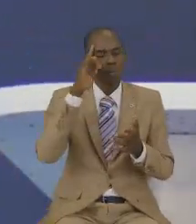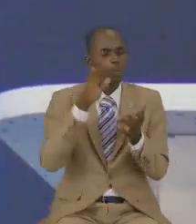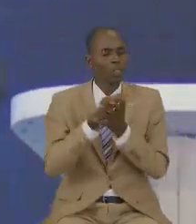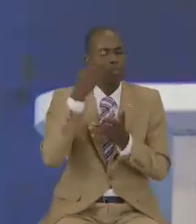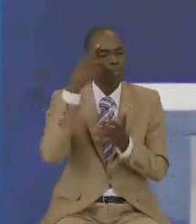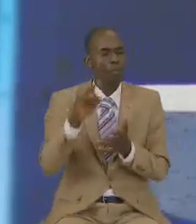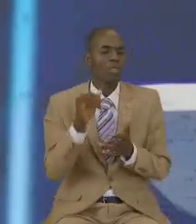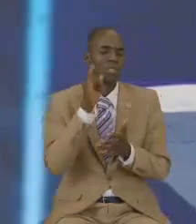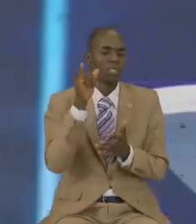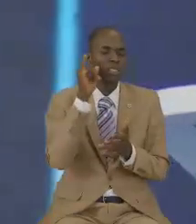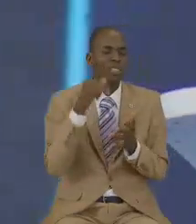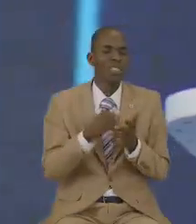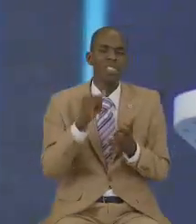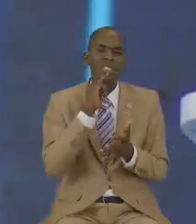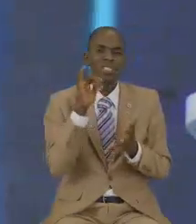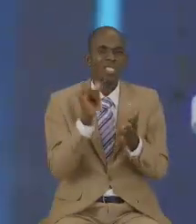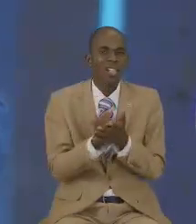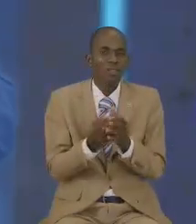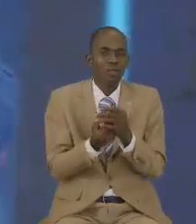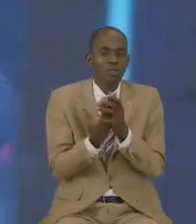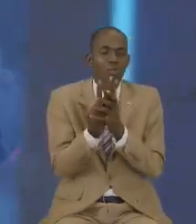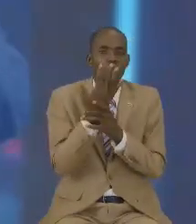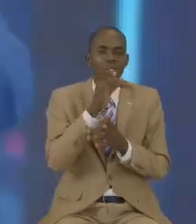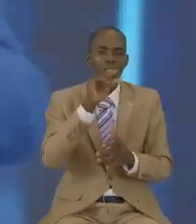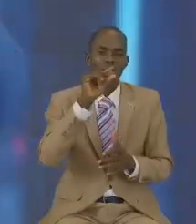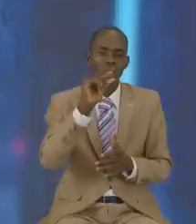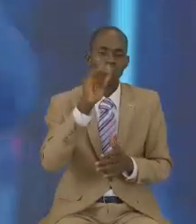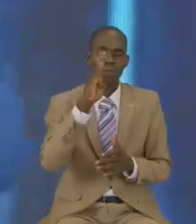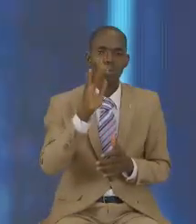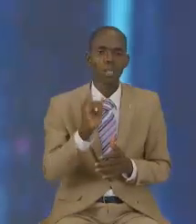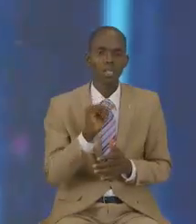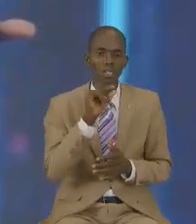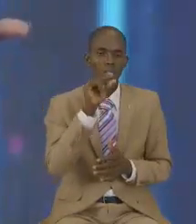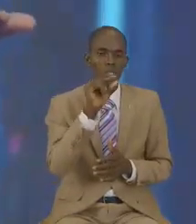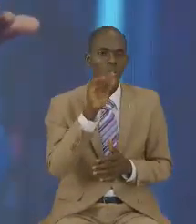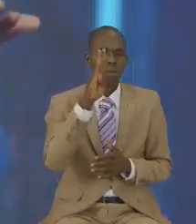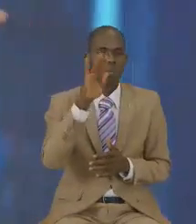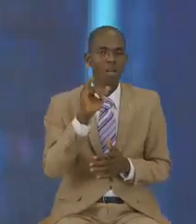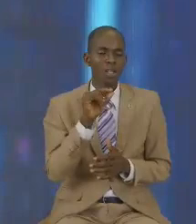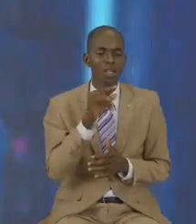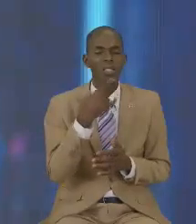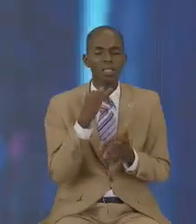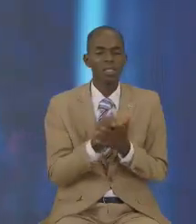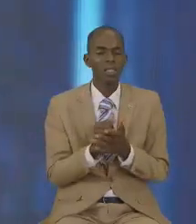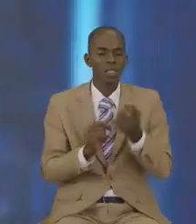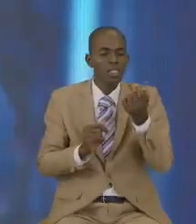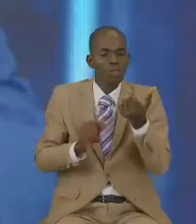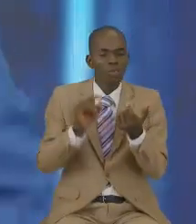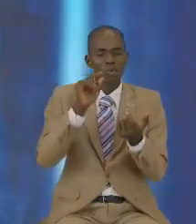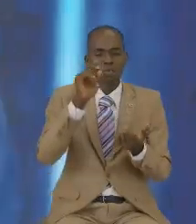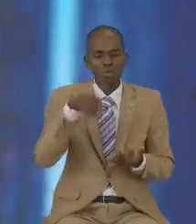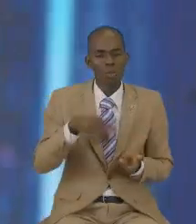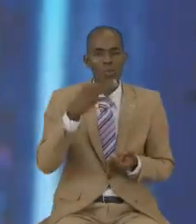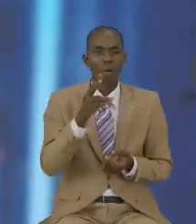is that growing little by little by little. And they tell us drops of water makes